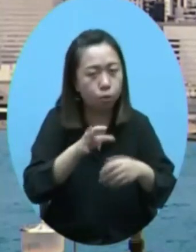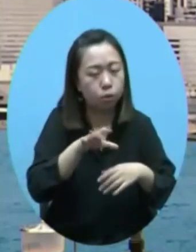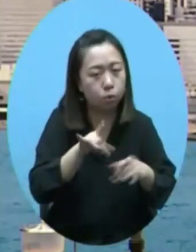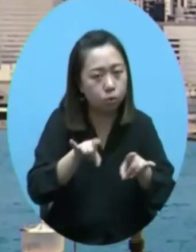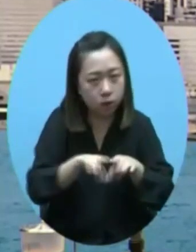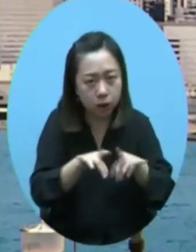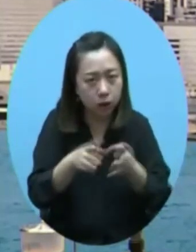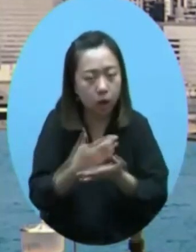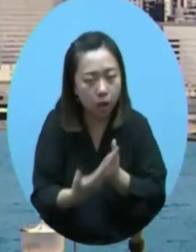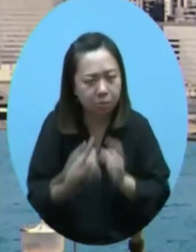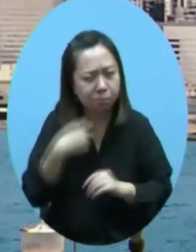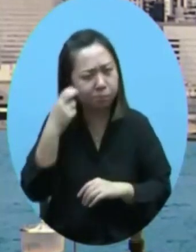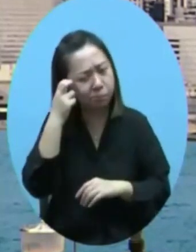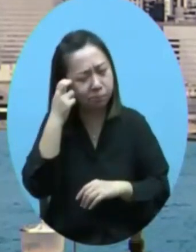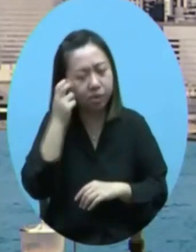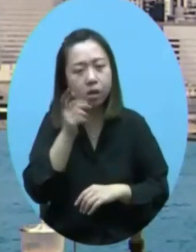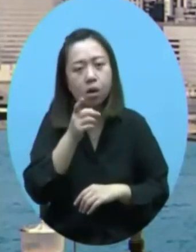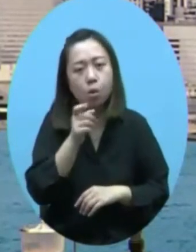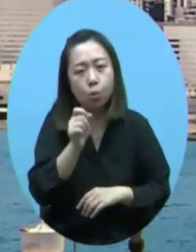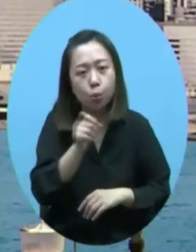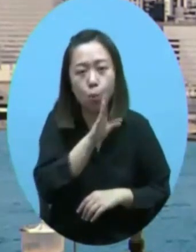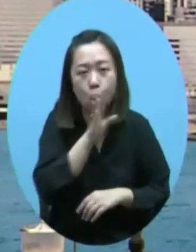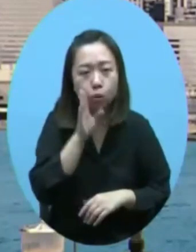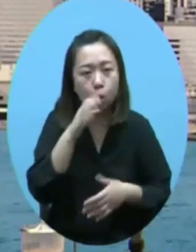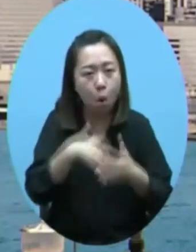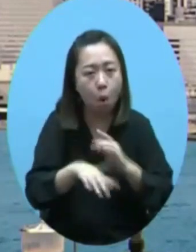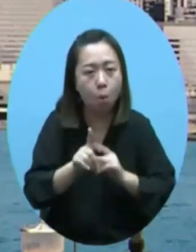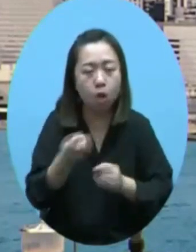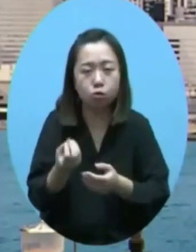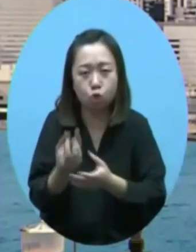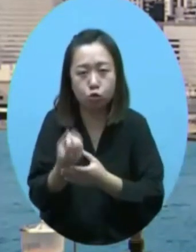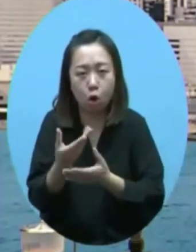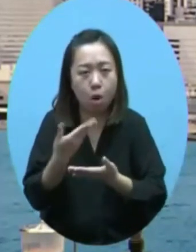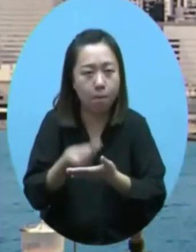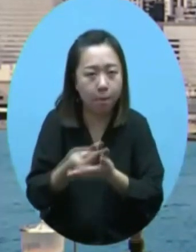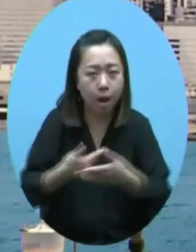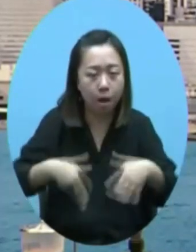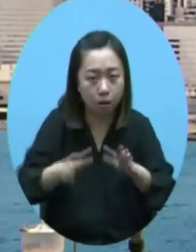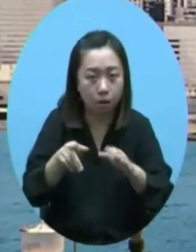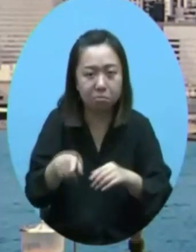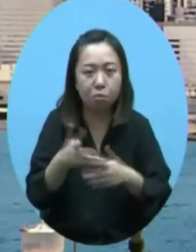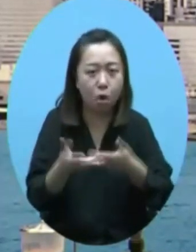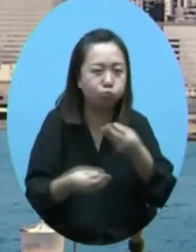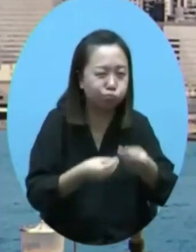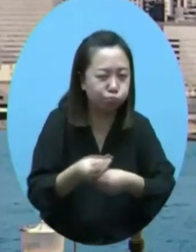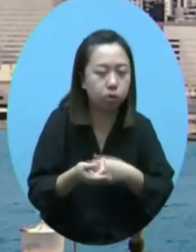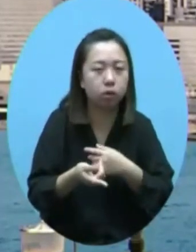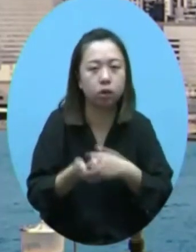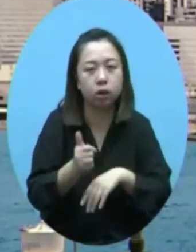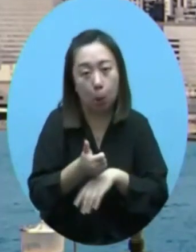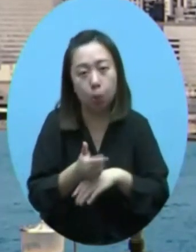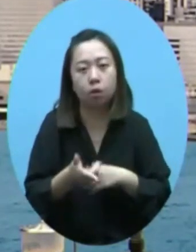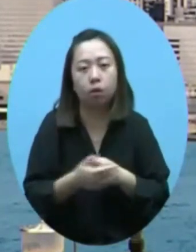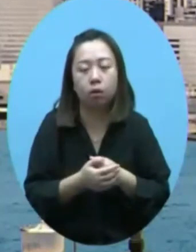Besides the shared facilities like lifts, we are investigating whether the